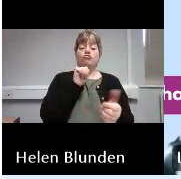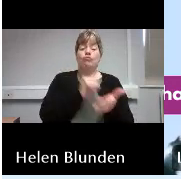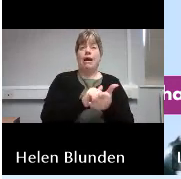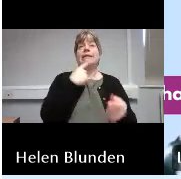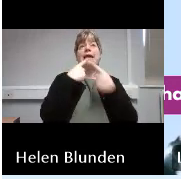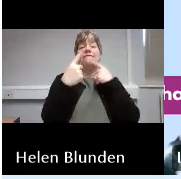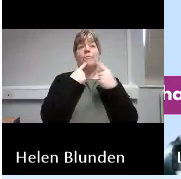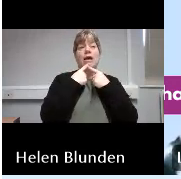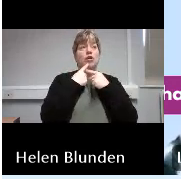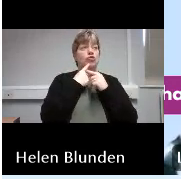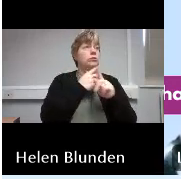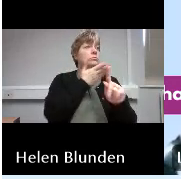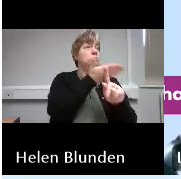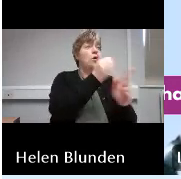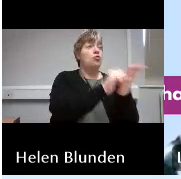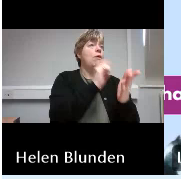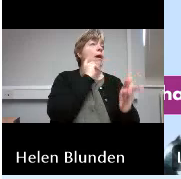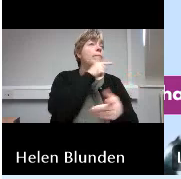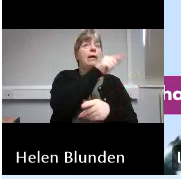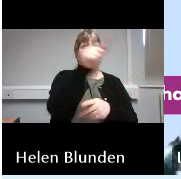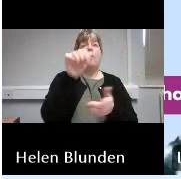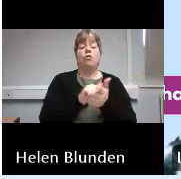to the right people at the right time.